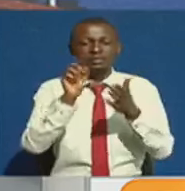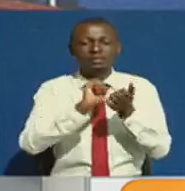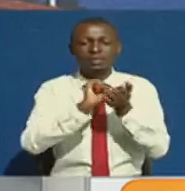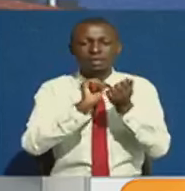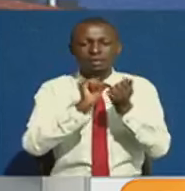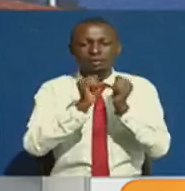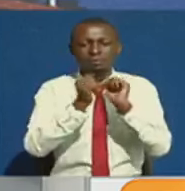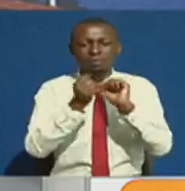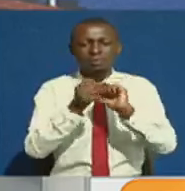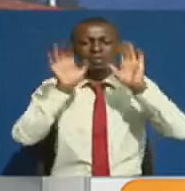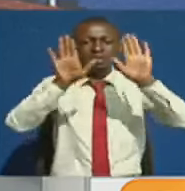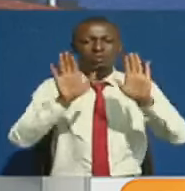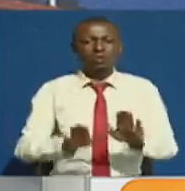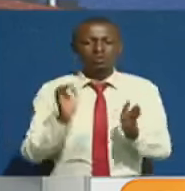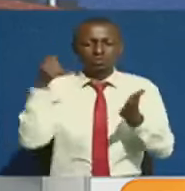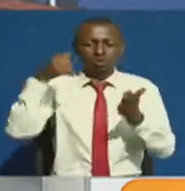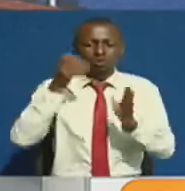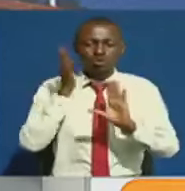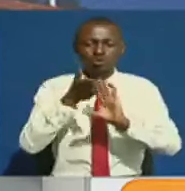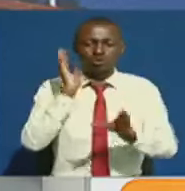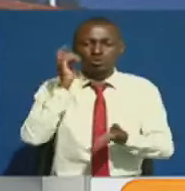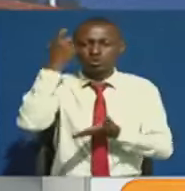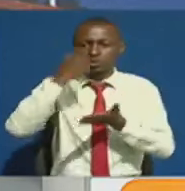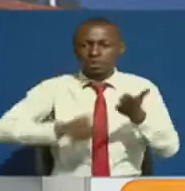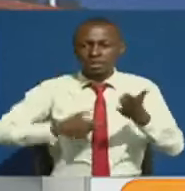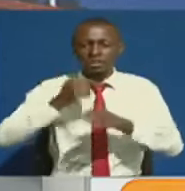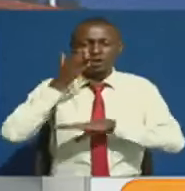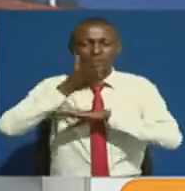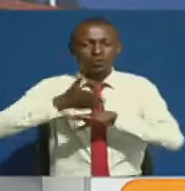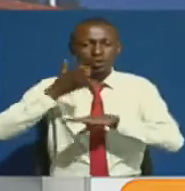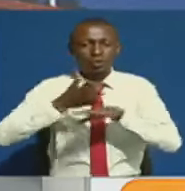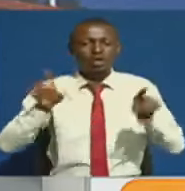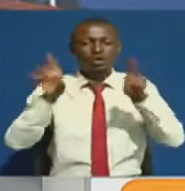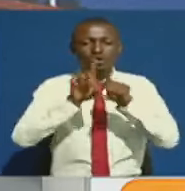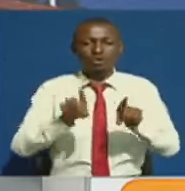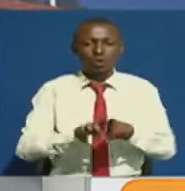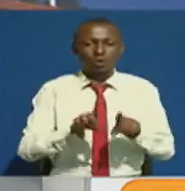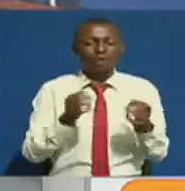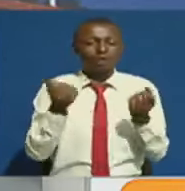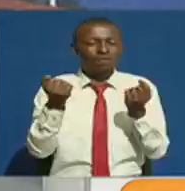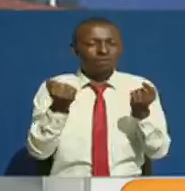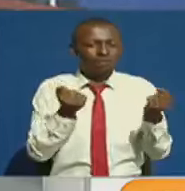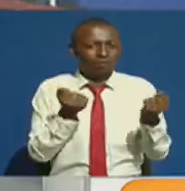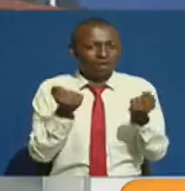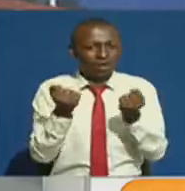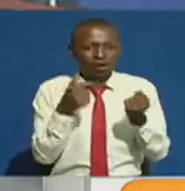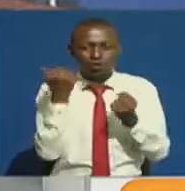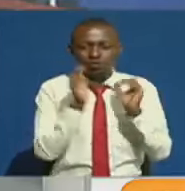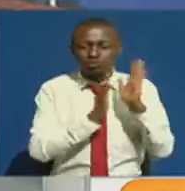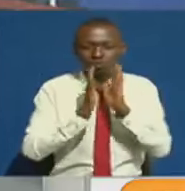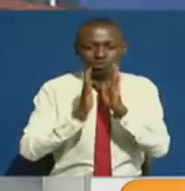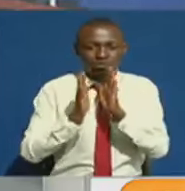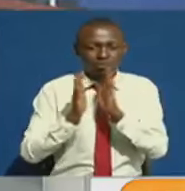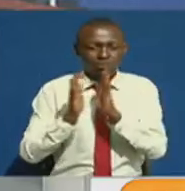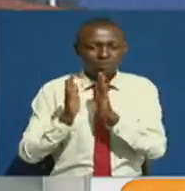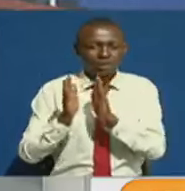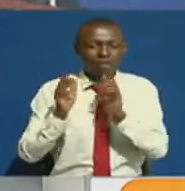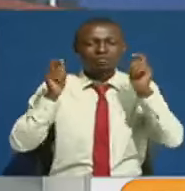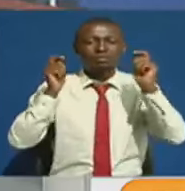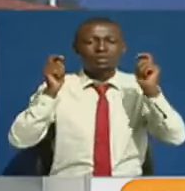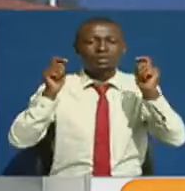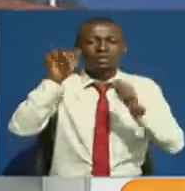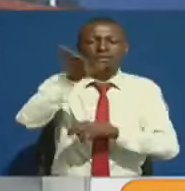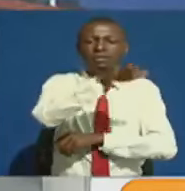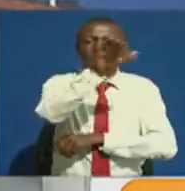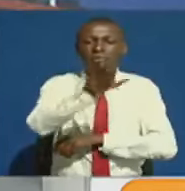amendments that include removal of taxation on bread as well as motor vehicles. This as organizers of the Occupy Parliament demonstrations